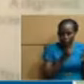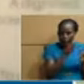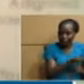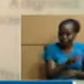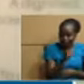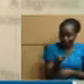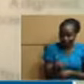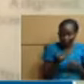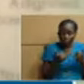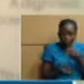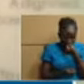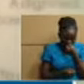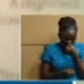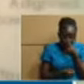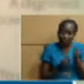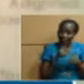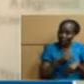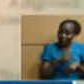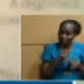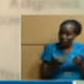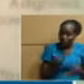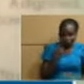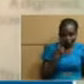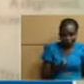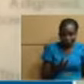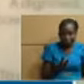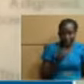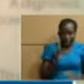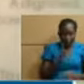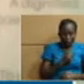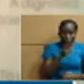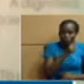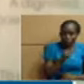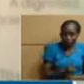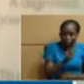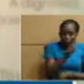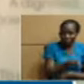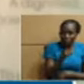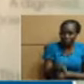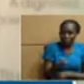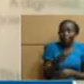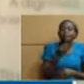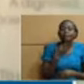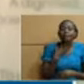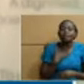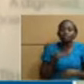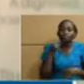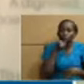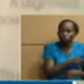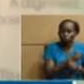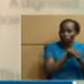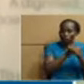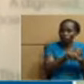This time round is where our older persons need social